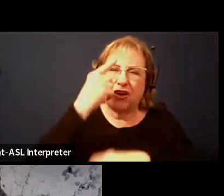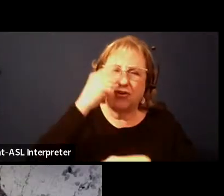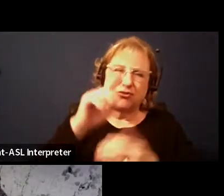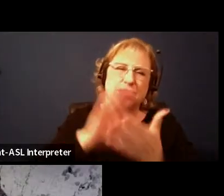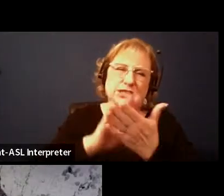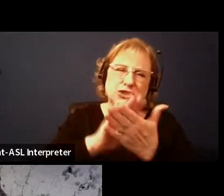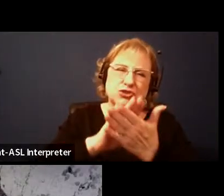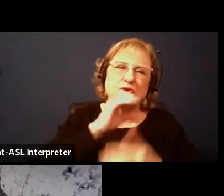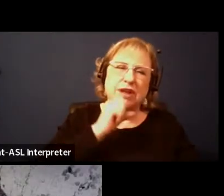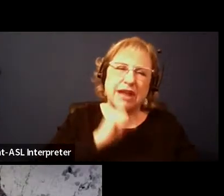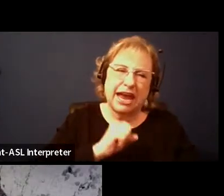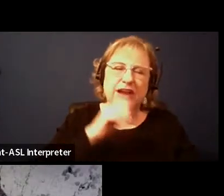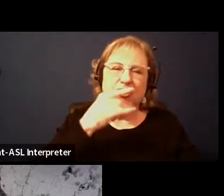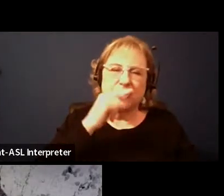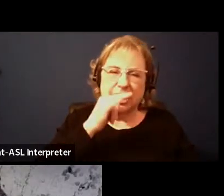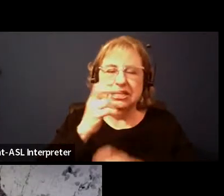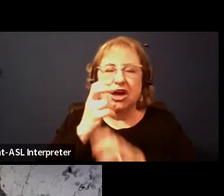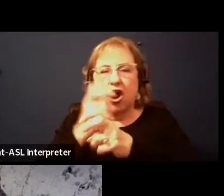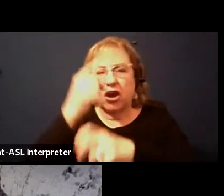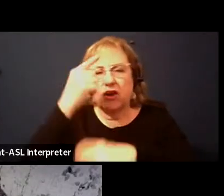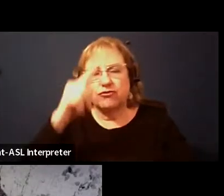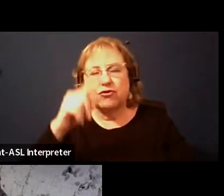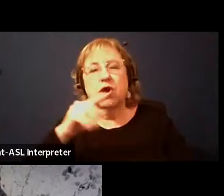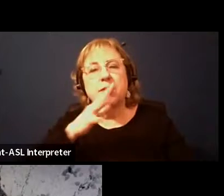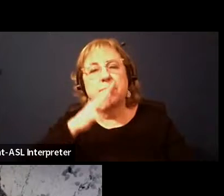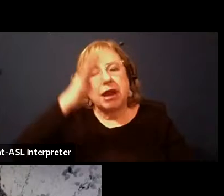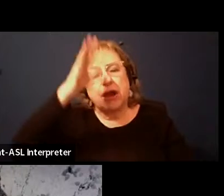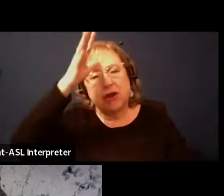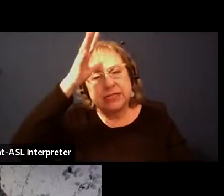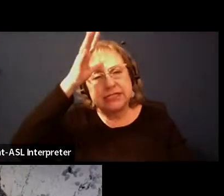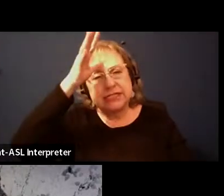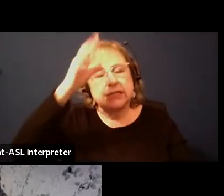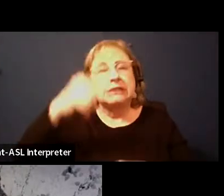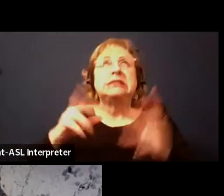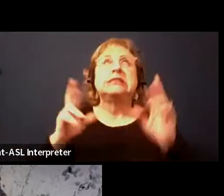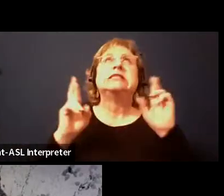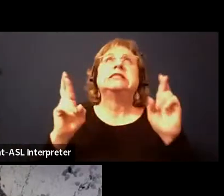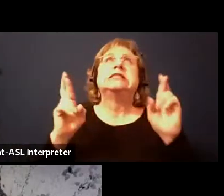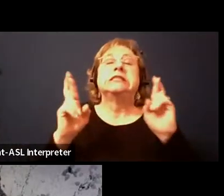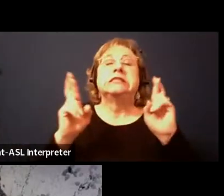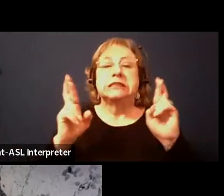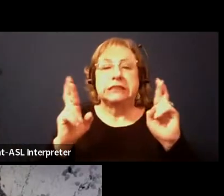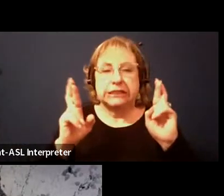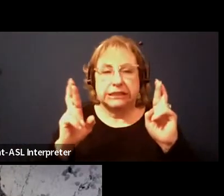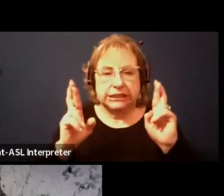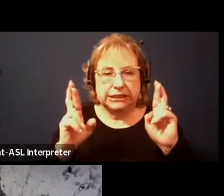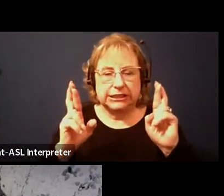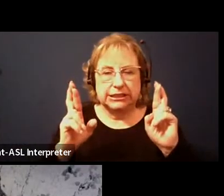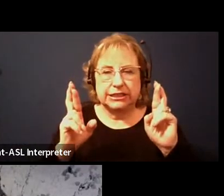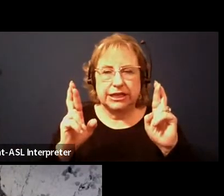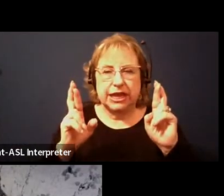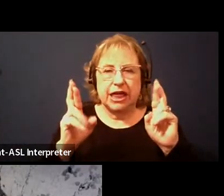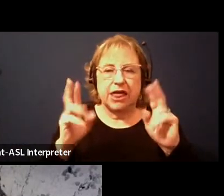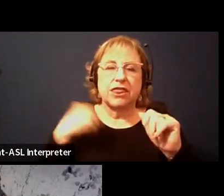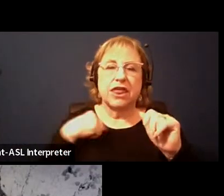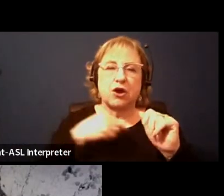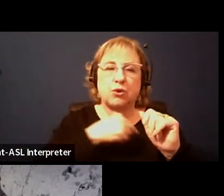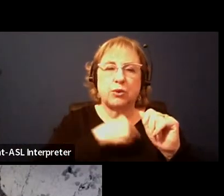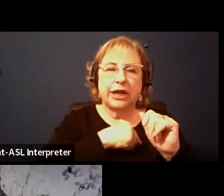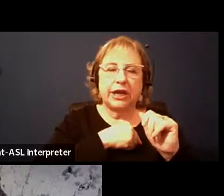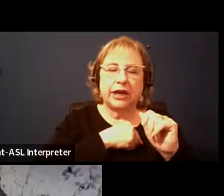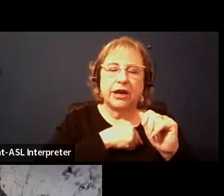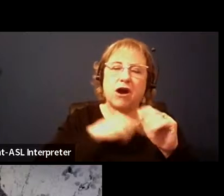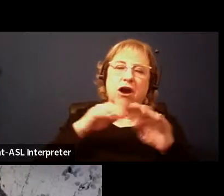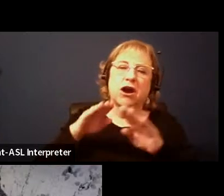really hard for parents, but I'm really hopeful that we are really taking a big step forward